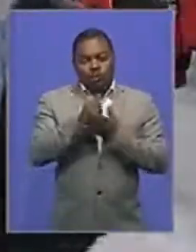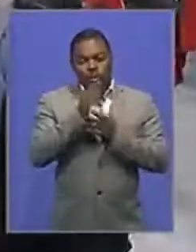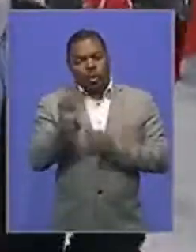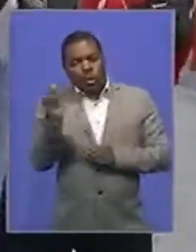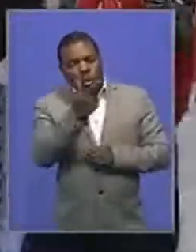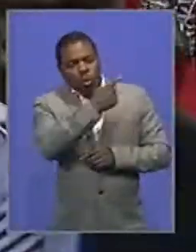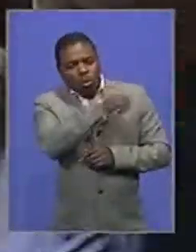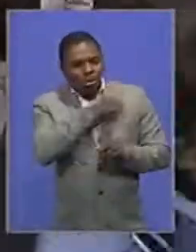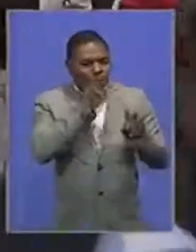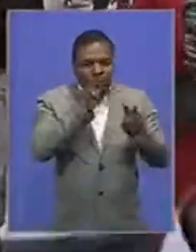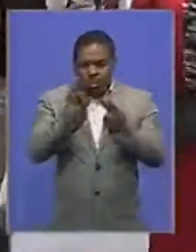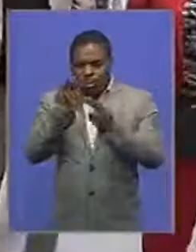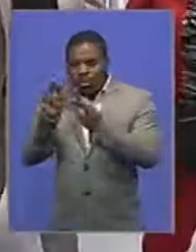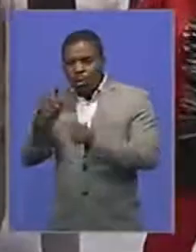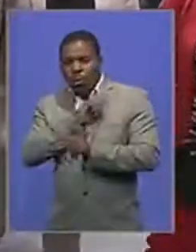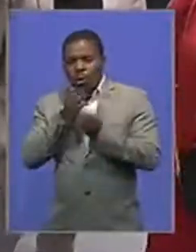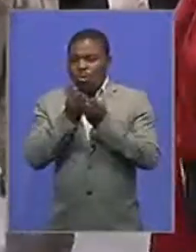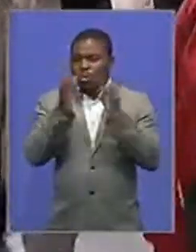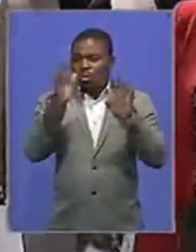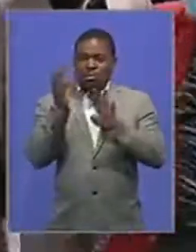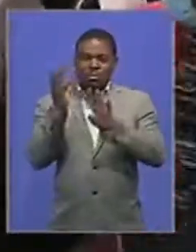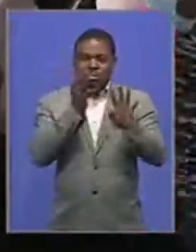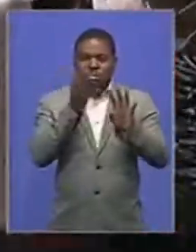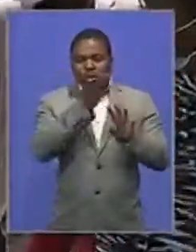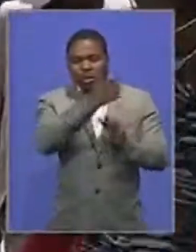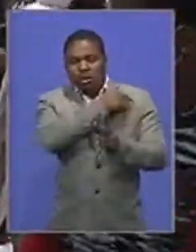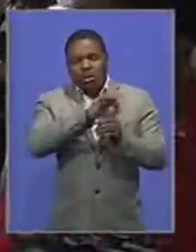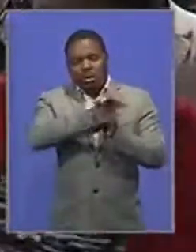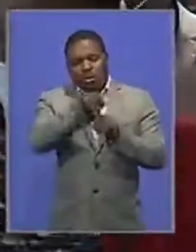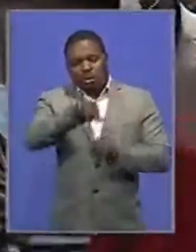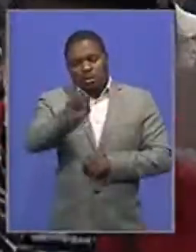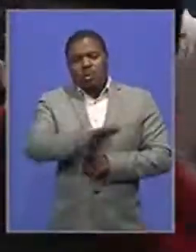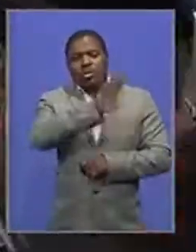dipetleleng tse fapaneng tse nang le palo e hodimo ya ditshwaetso ho phatlalla le naha.